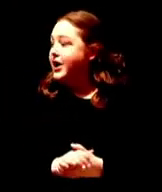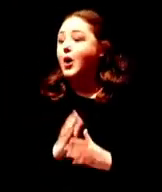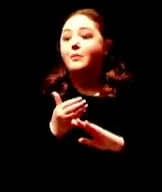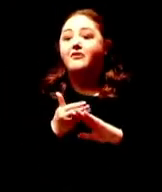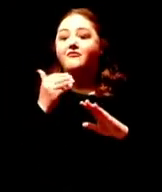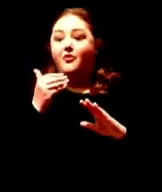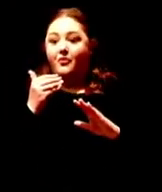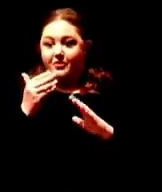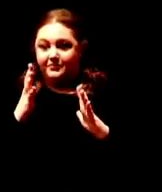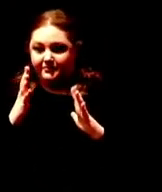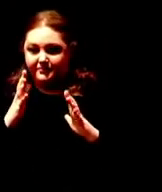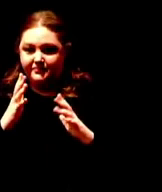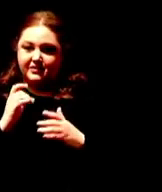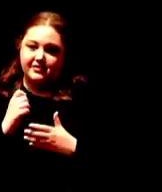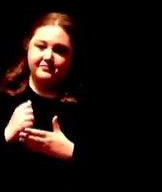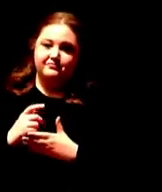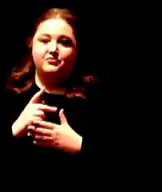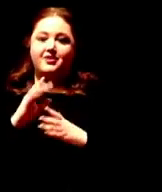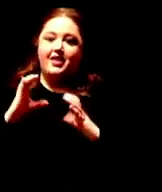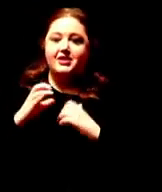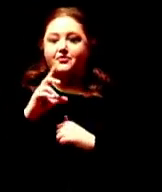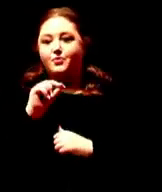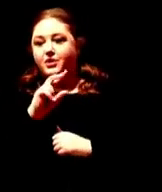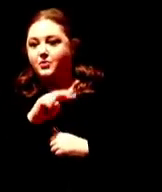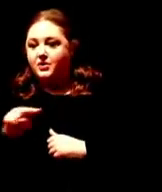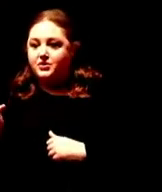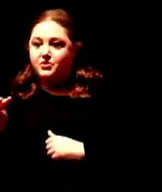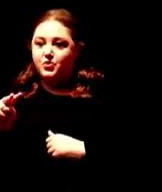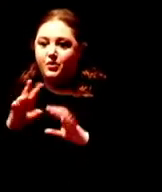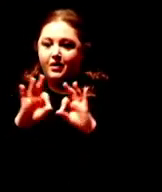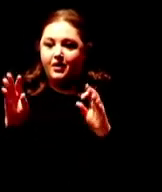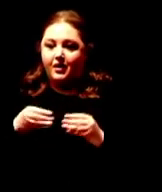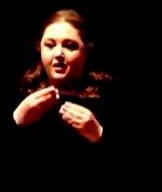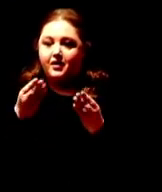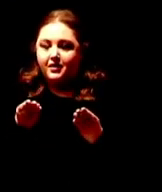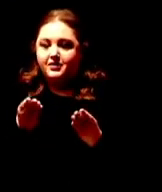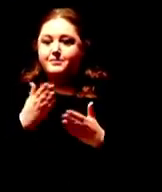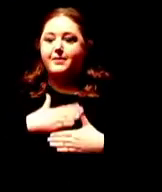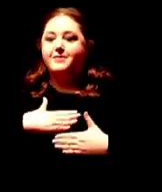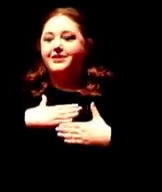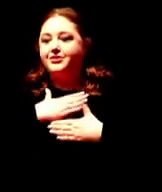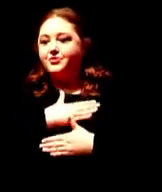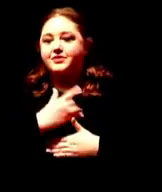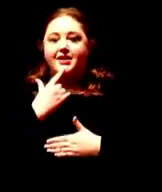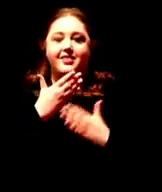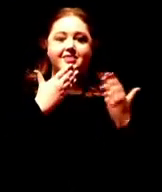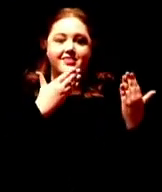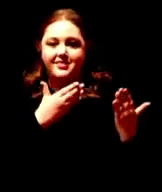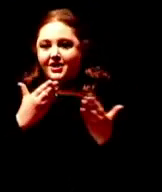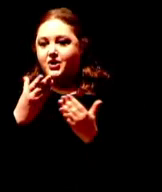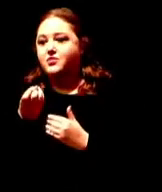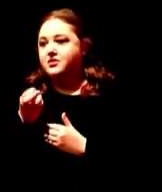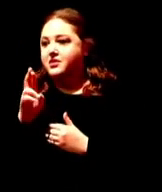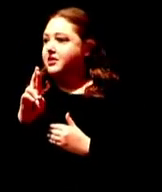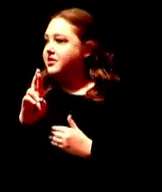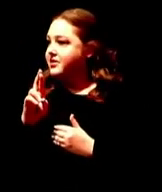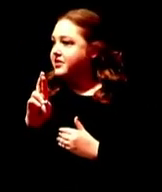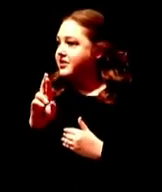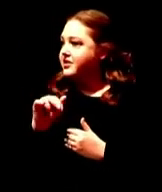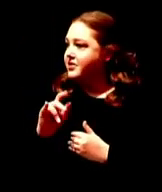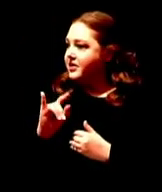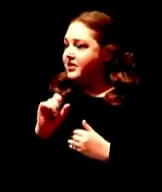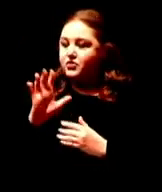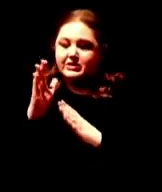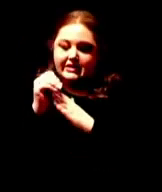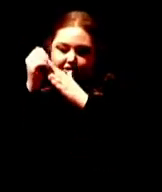Before I certify the class of 2022 to get their diplomas, it's my pleasure to say thank you to Dr. Gandhi for his leadership